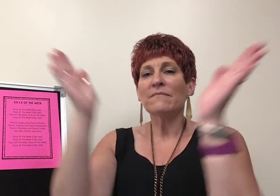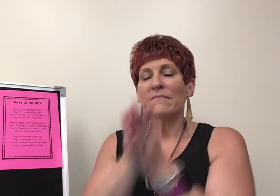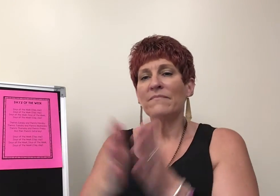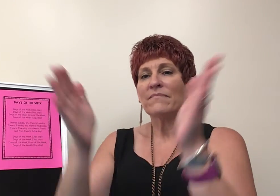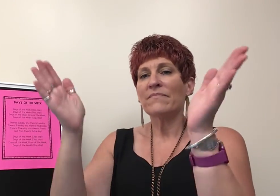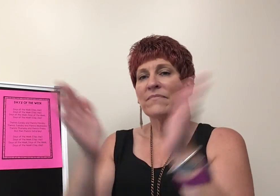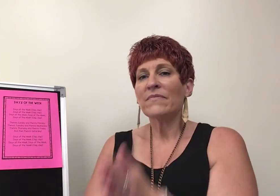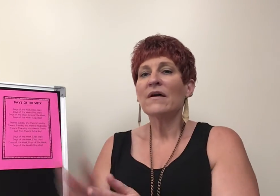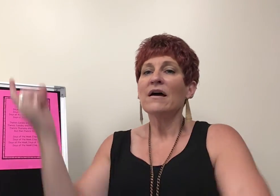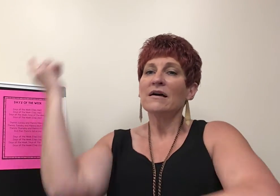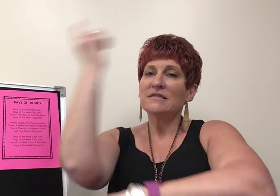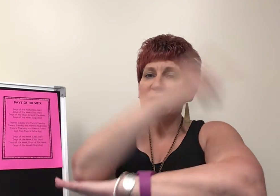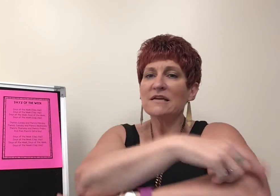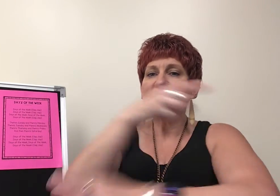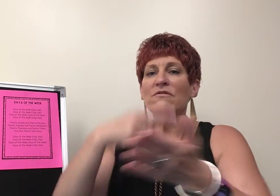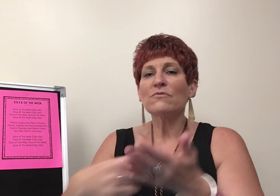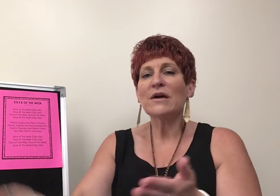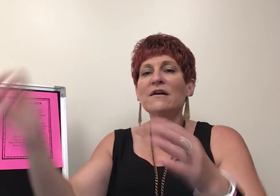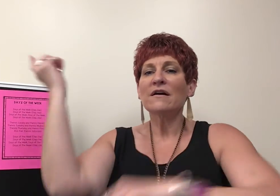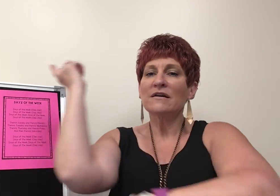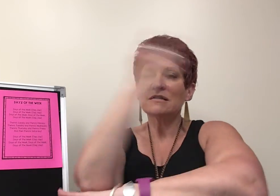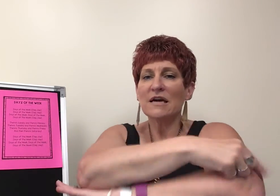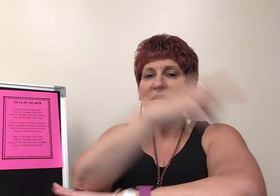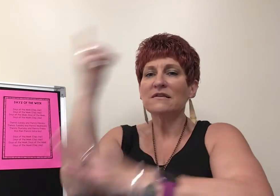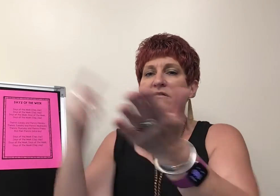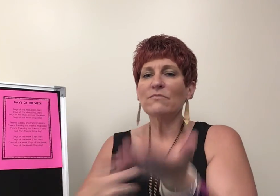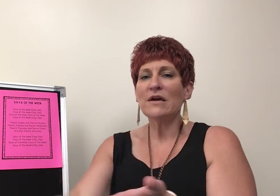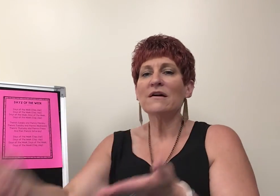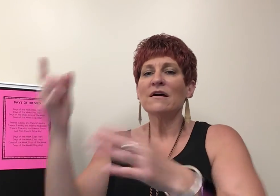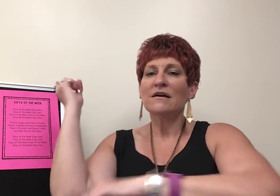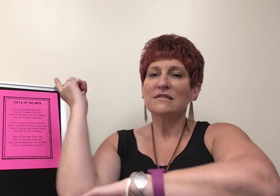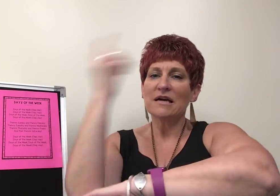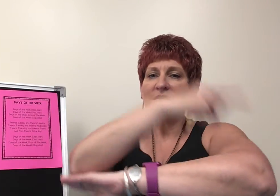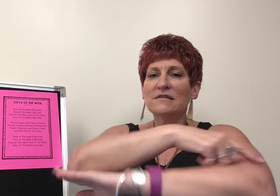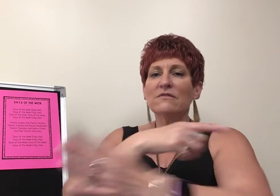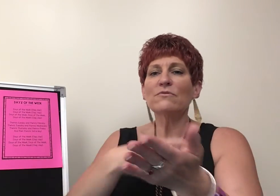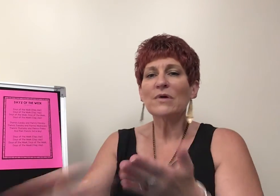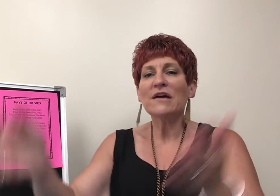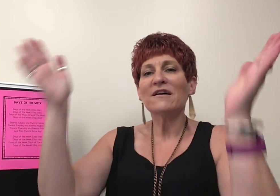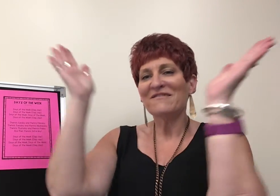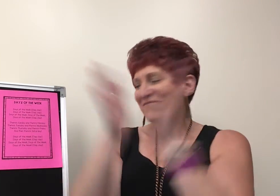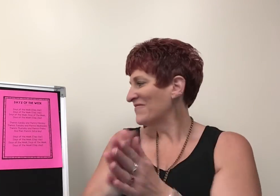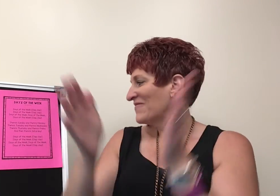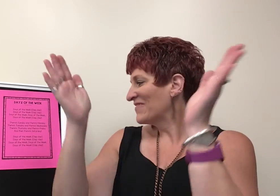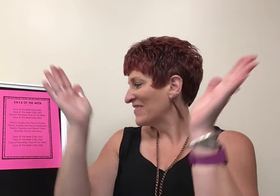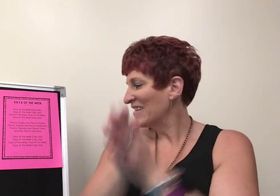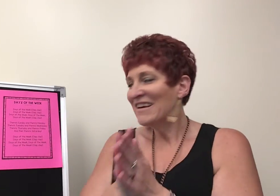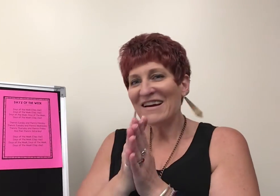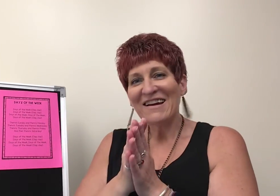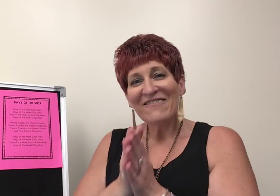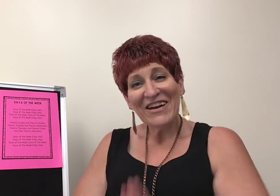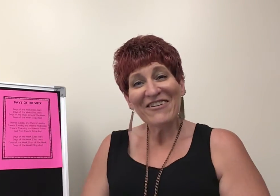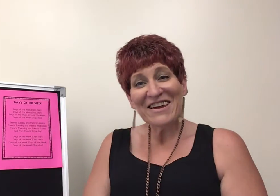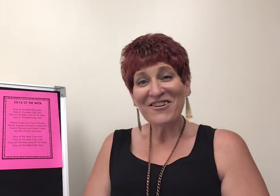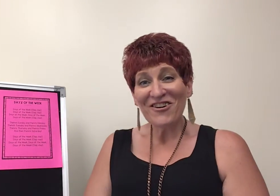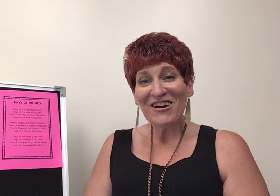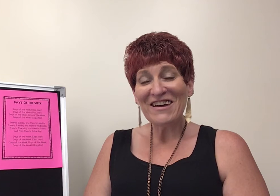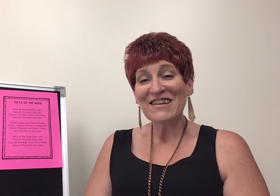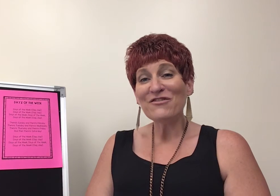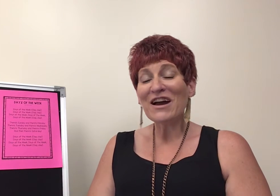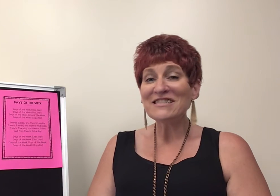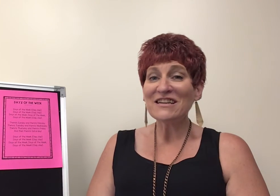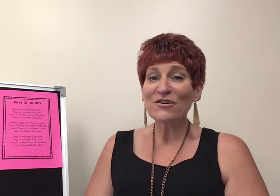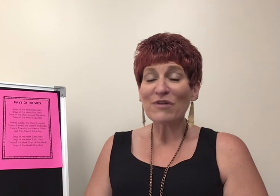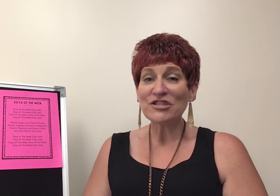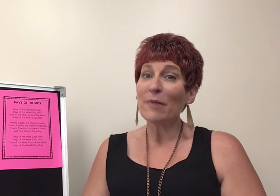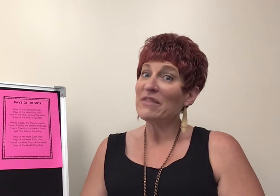week. Days of the week. Days of the week. Days of the week. Very good.